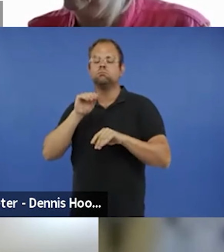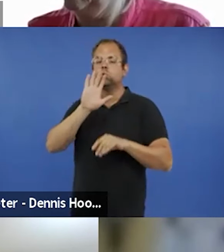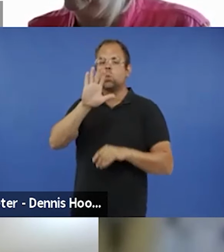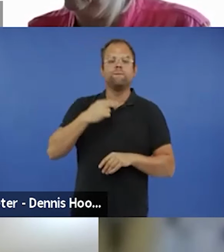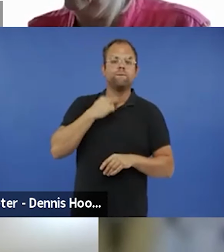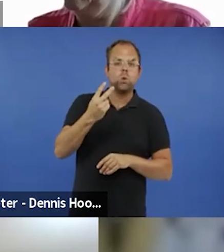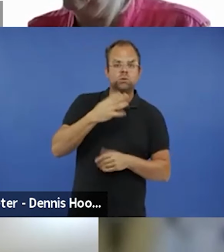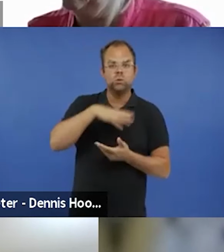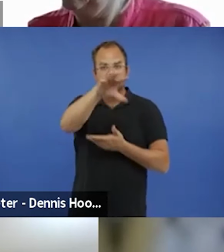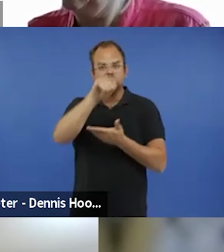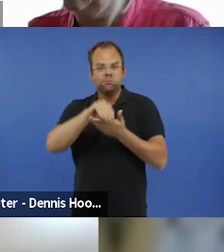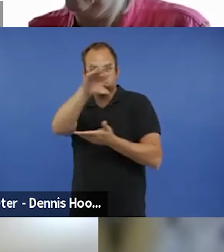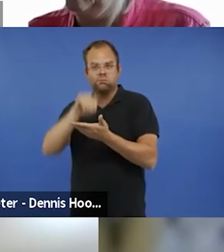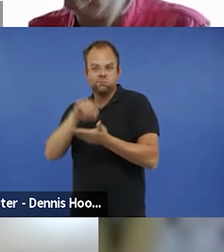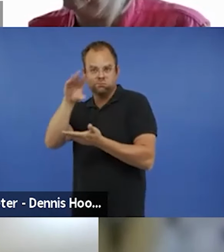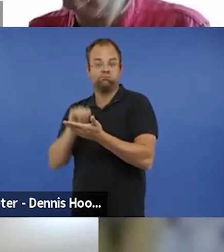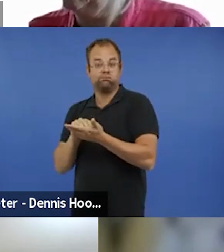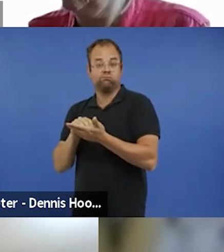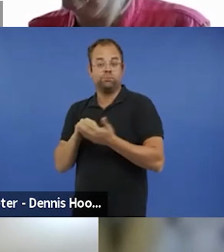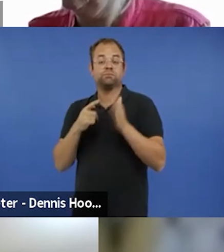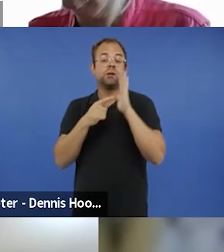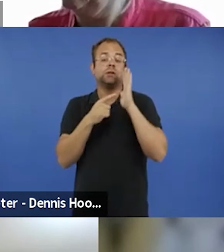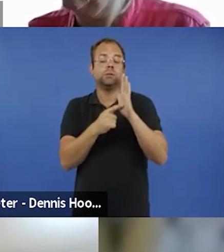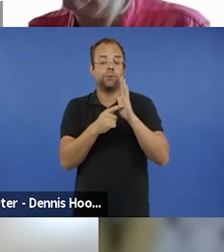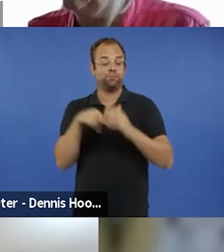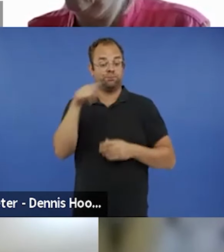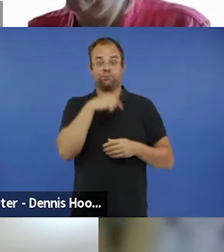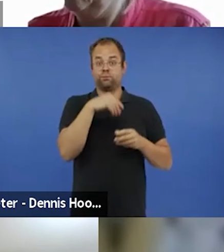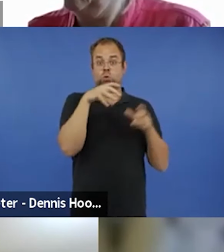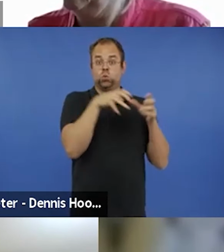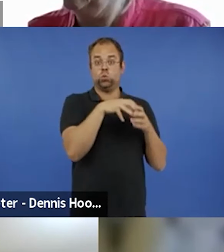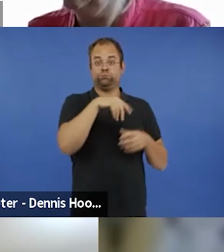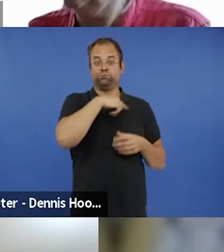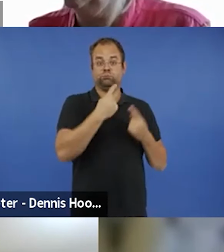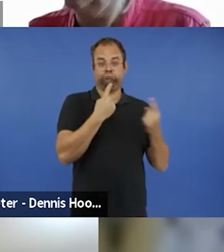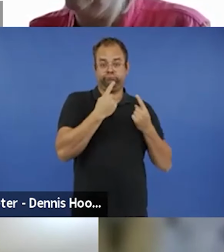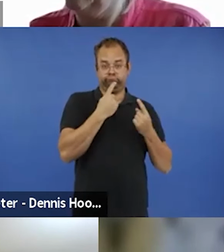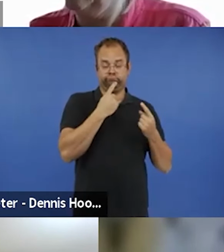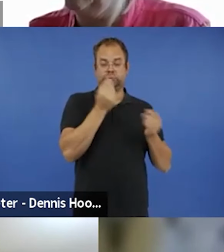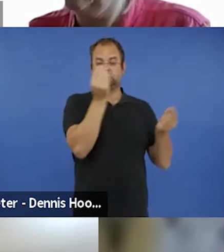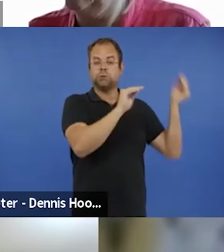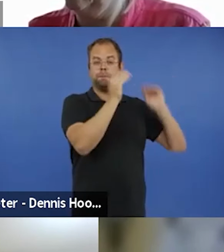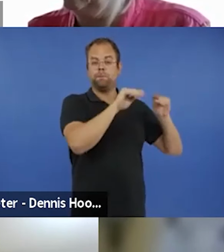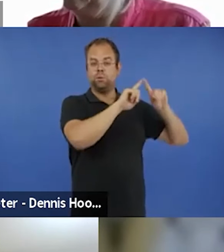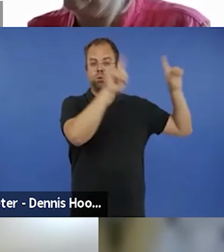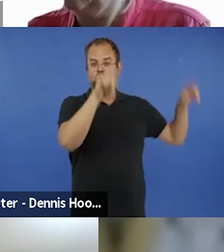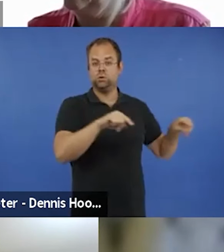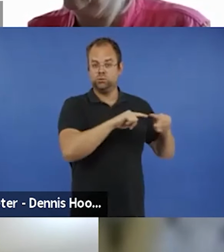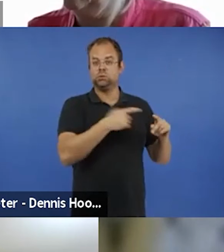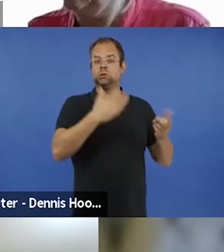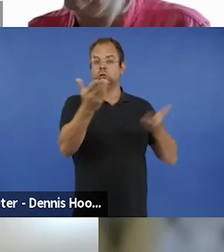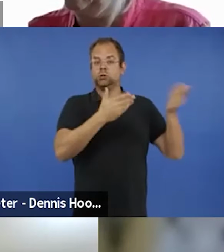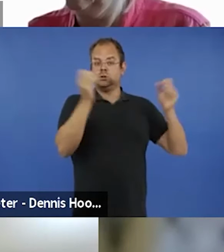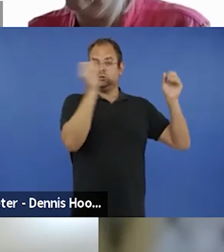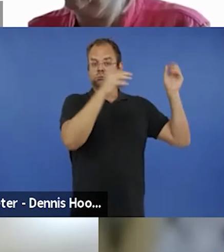but then we also created a Google form that people could share their